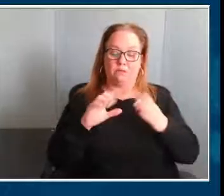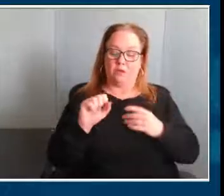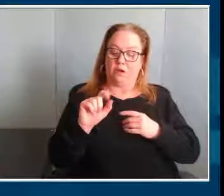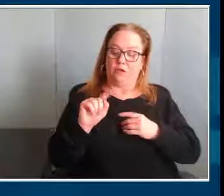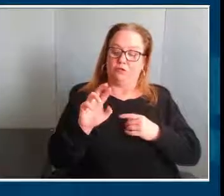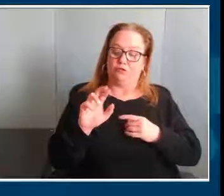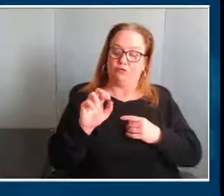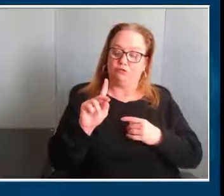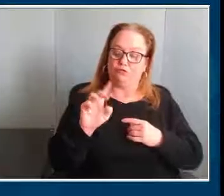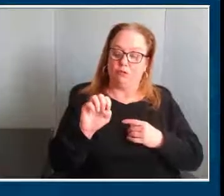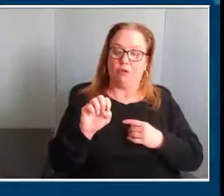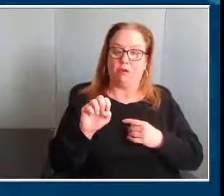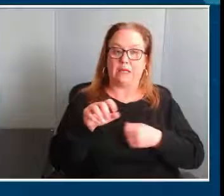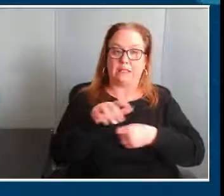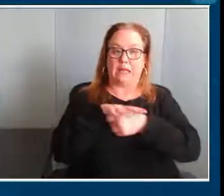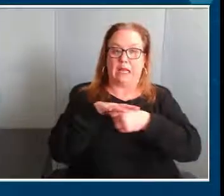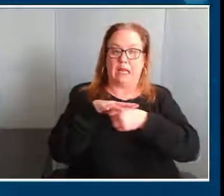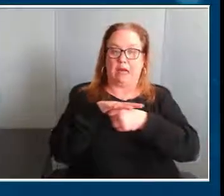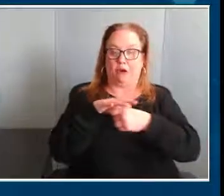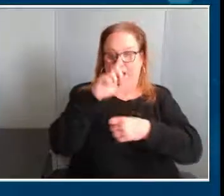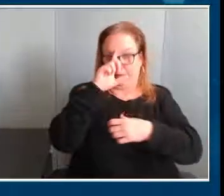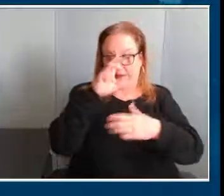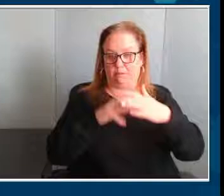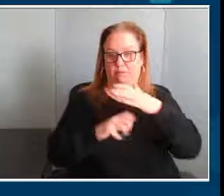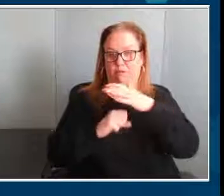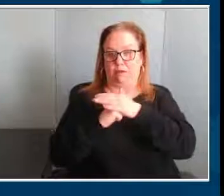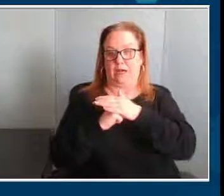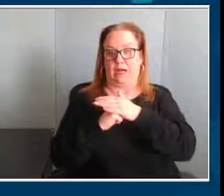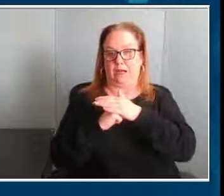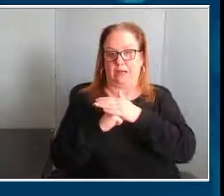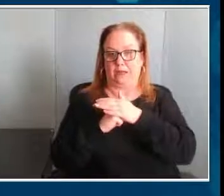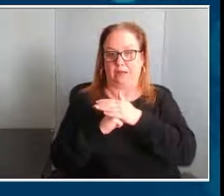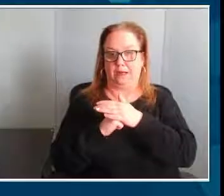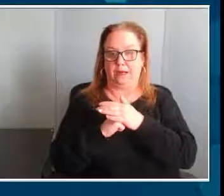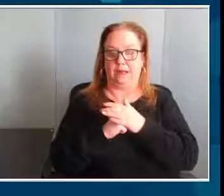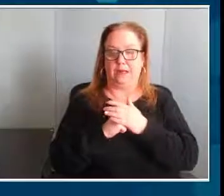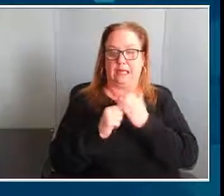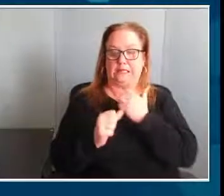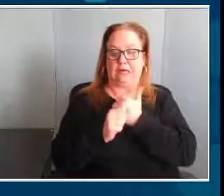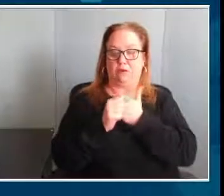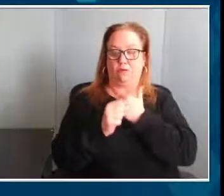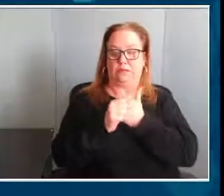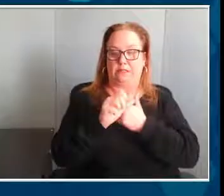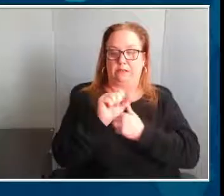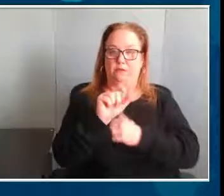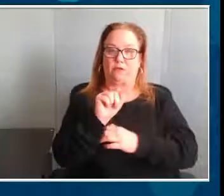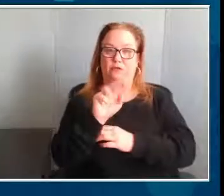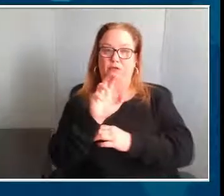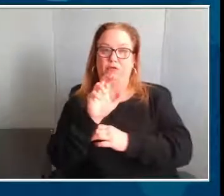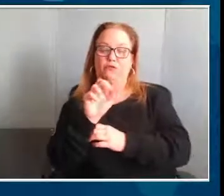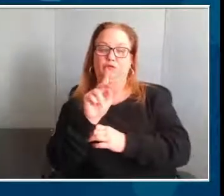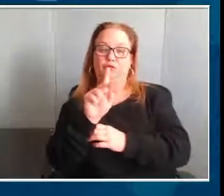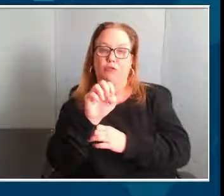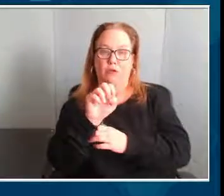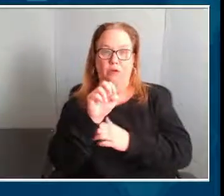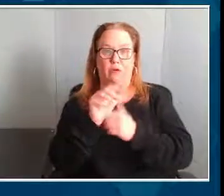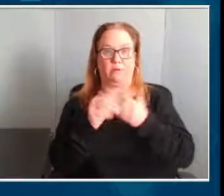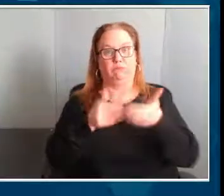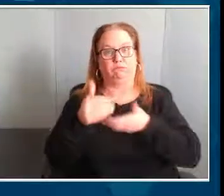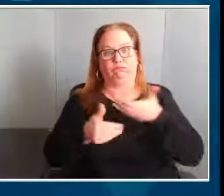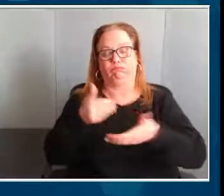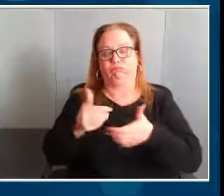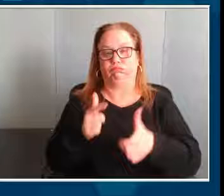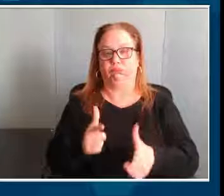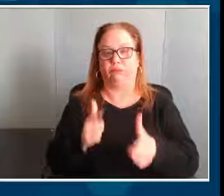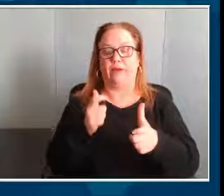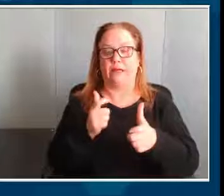small area of the brain has stroked out. So the rest of the brain is at risk of stroking out, and that's why you have to move exceptionally fast to try to get the clot